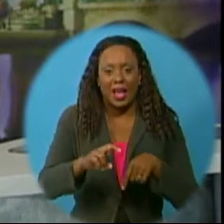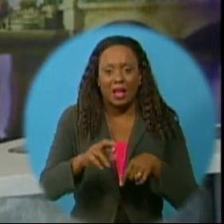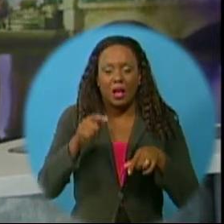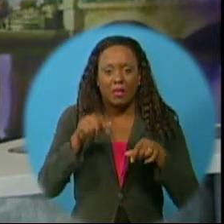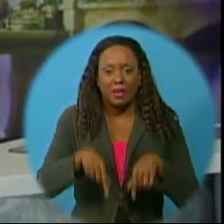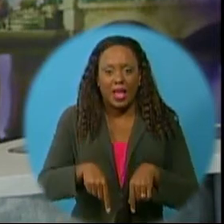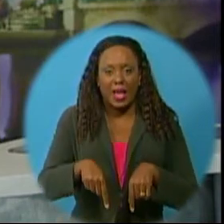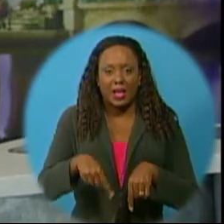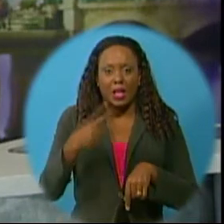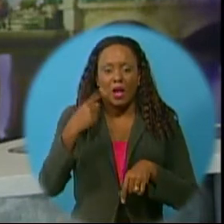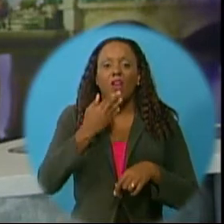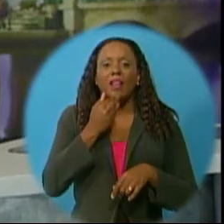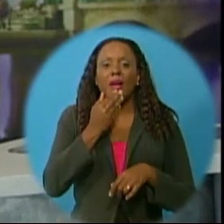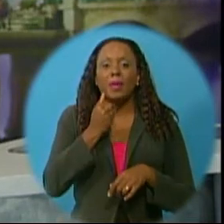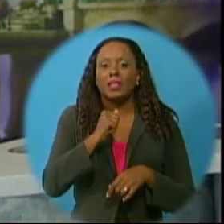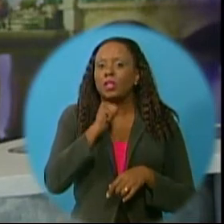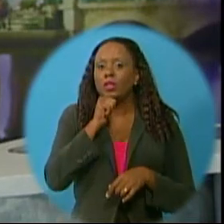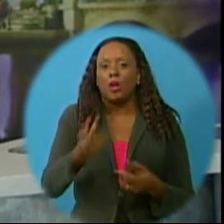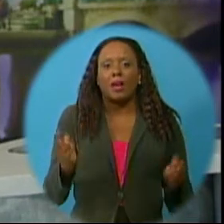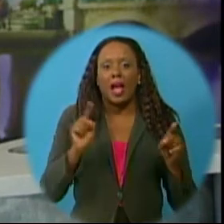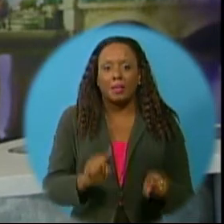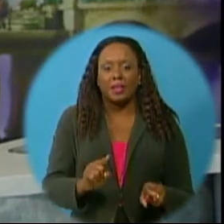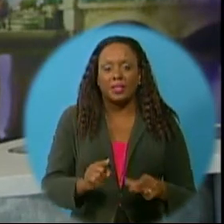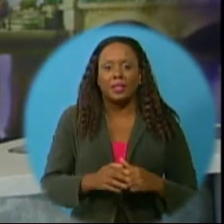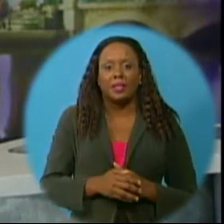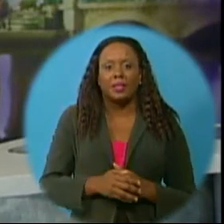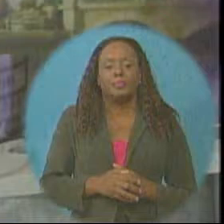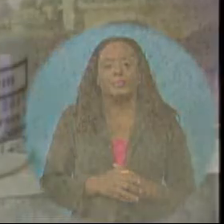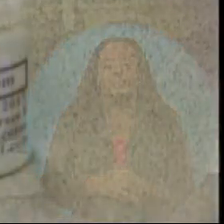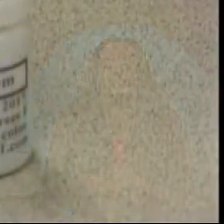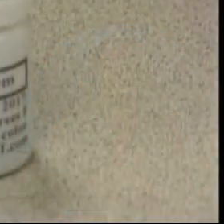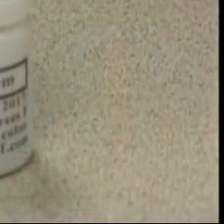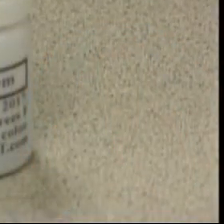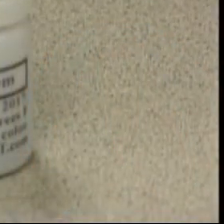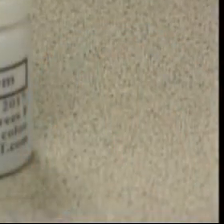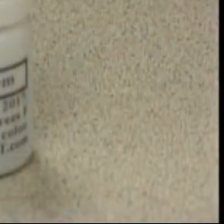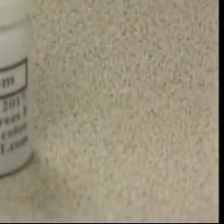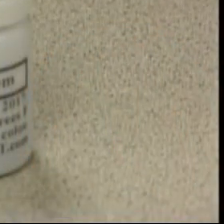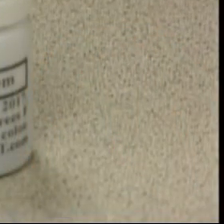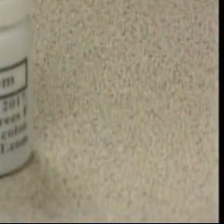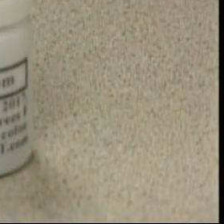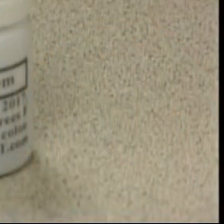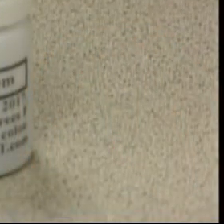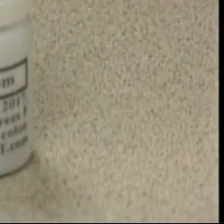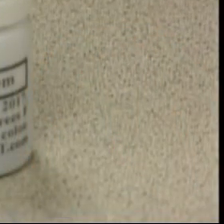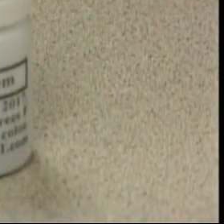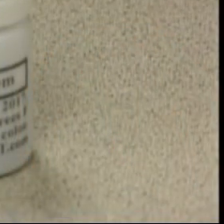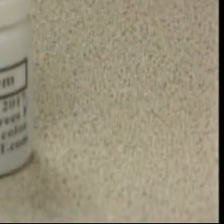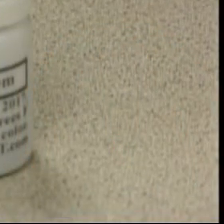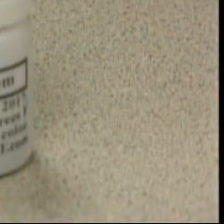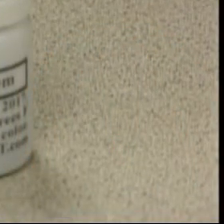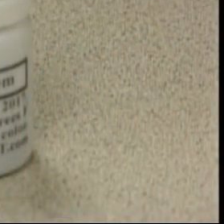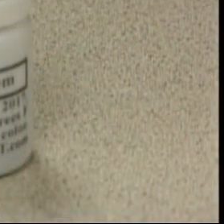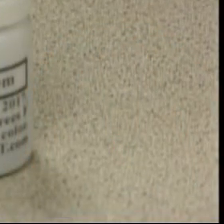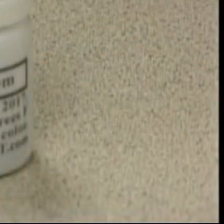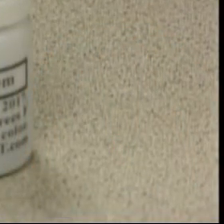medication, Dr. Christopher Otiko, a doctor of podiatric medicine. Dr. Otiko says Testrastem